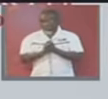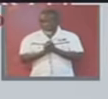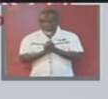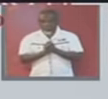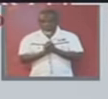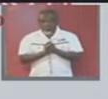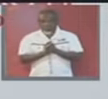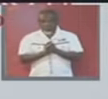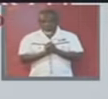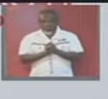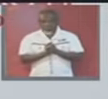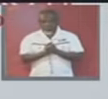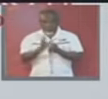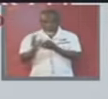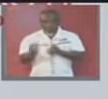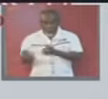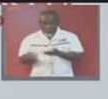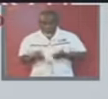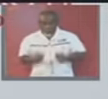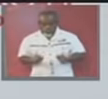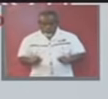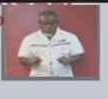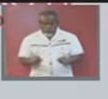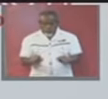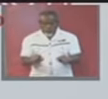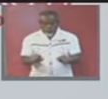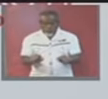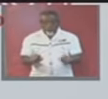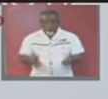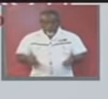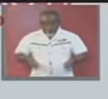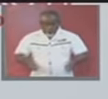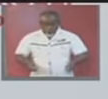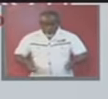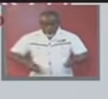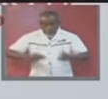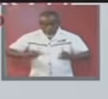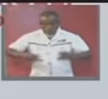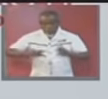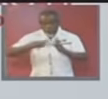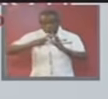person pushing you in a wheelchair. All of that.